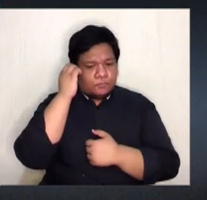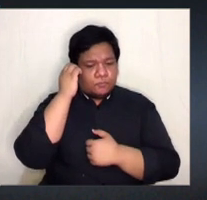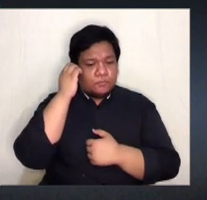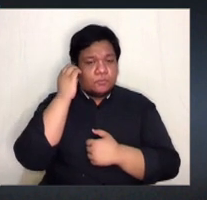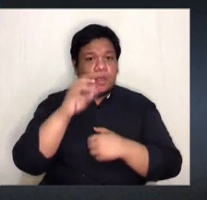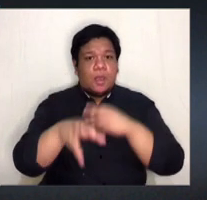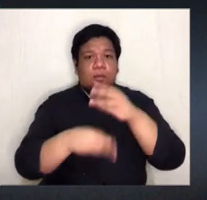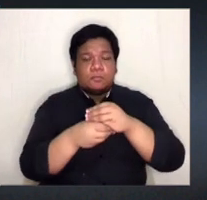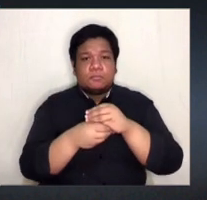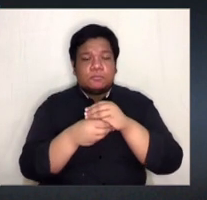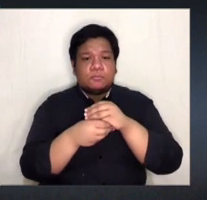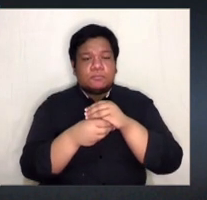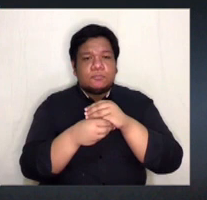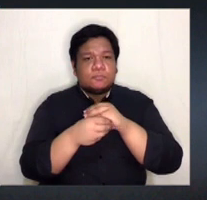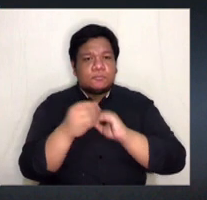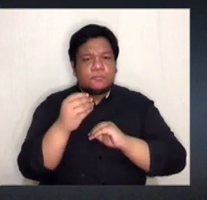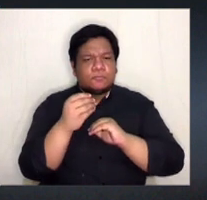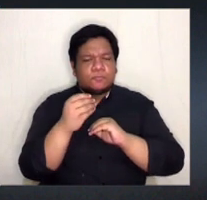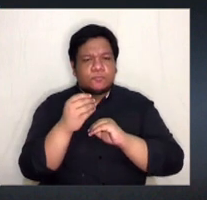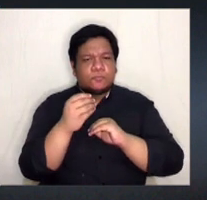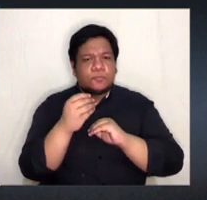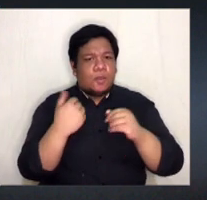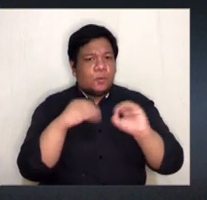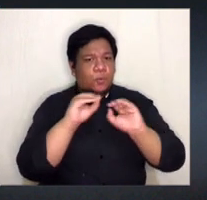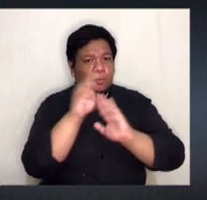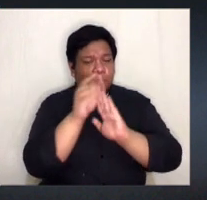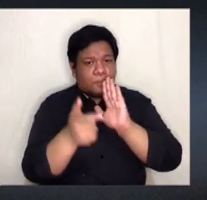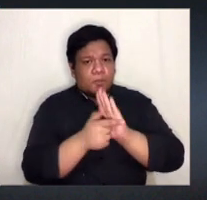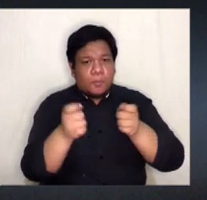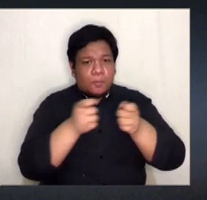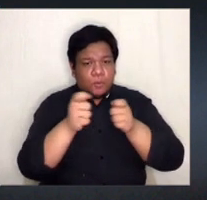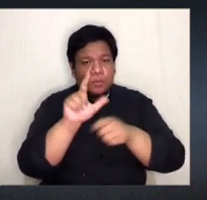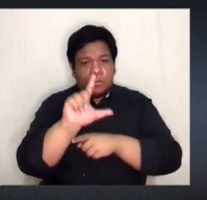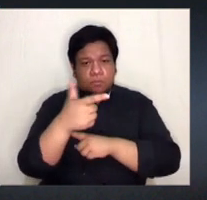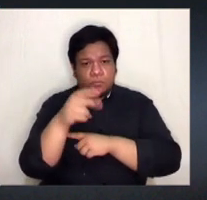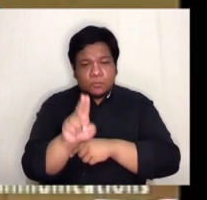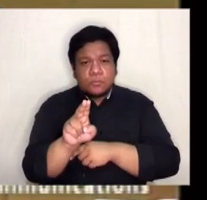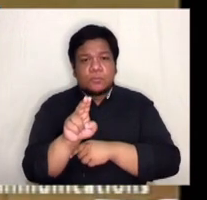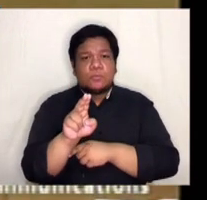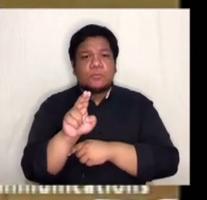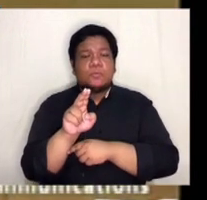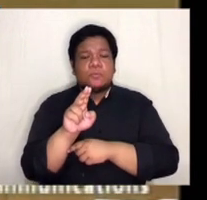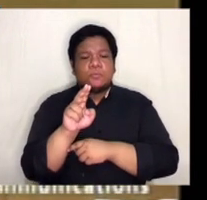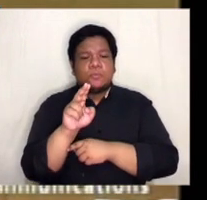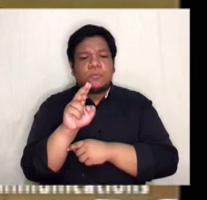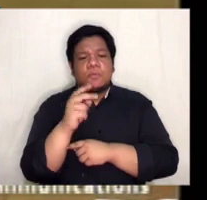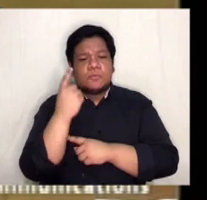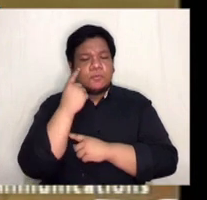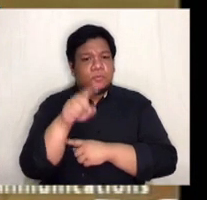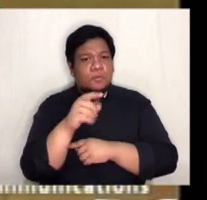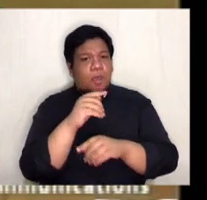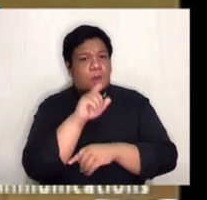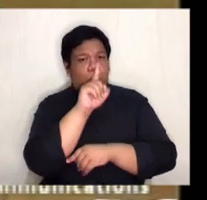most IATF members have no background in managing local governments or responding to a pandemic. She also questioned